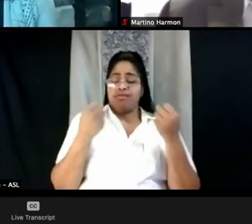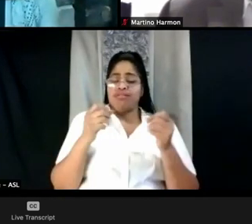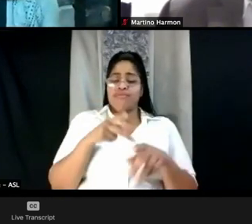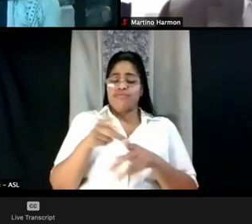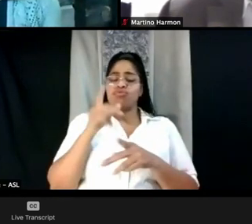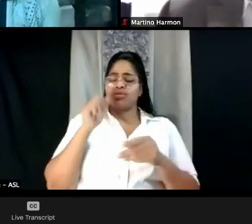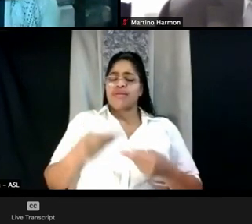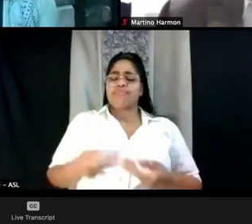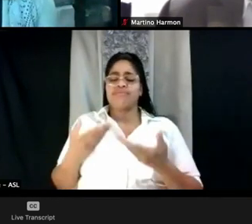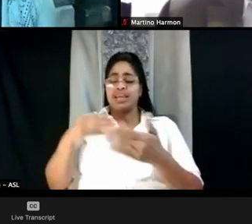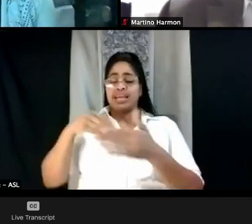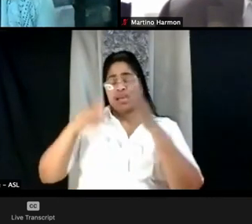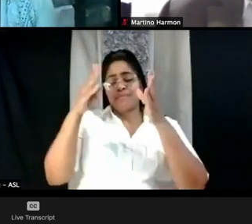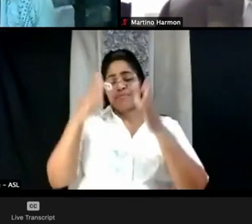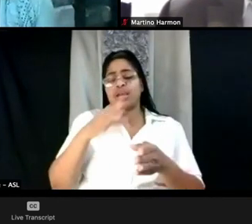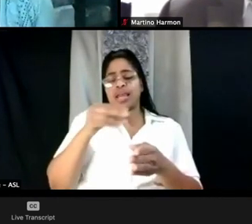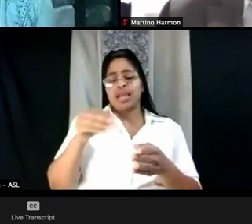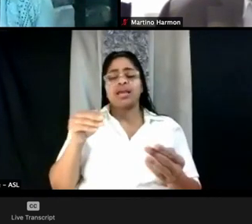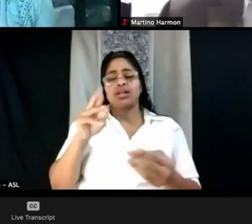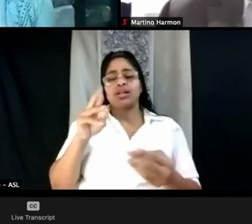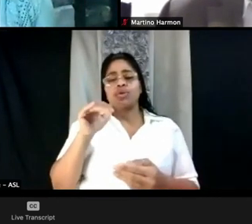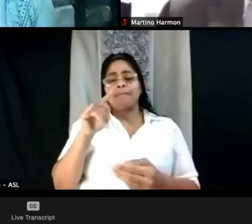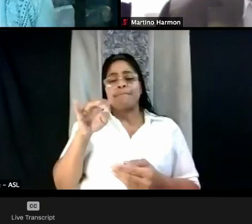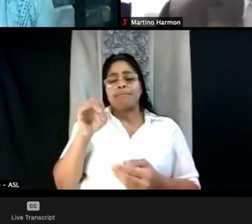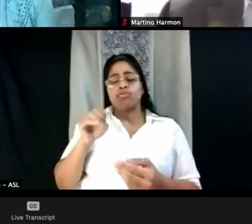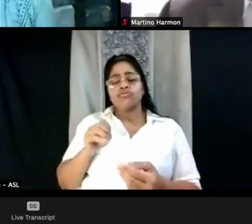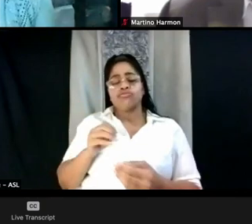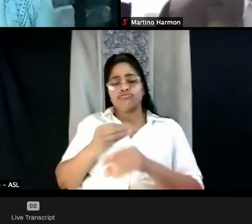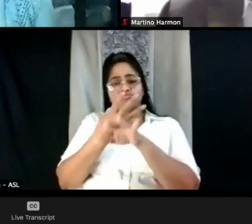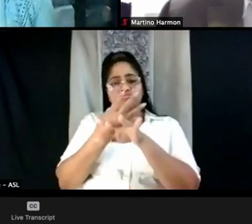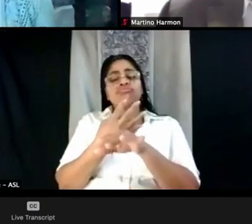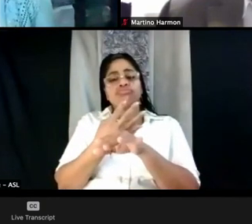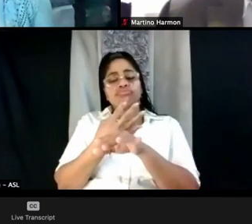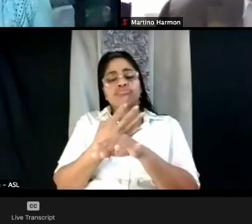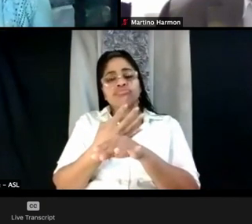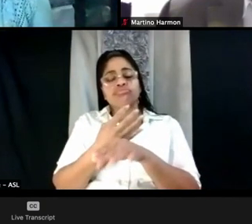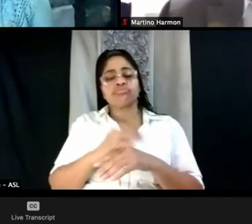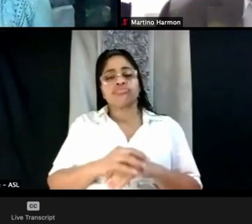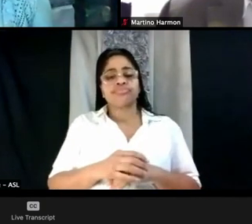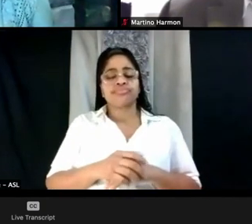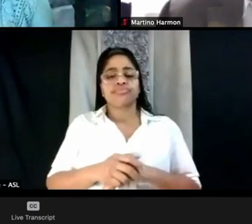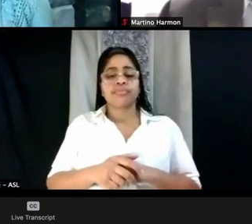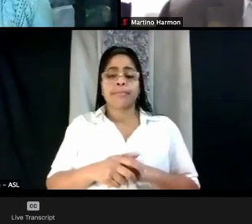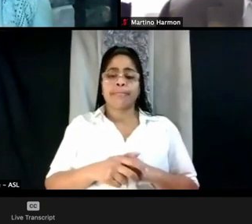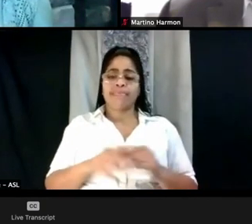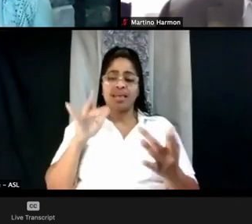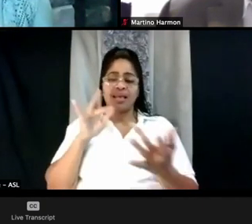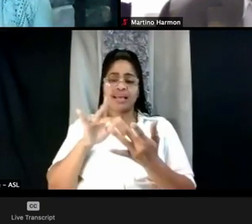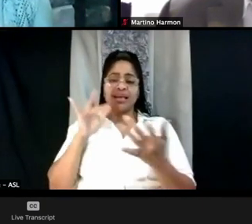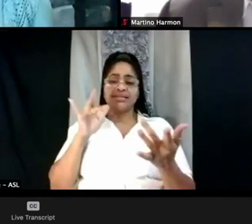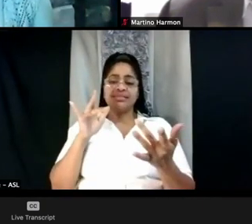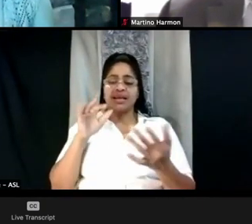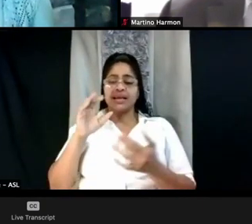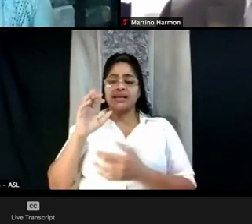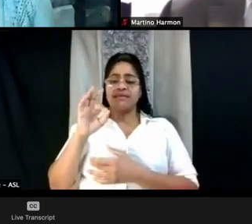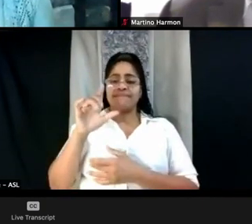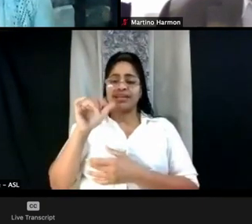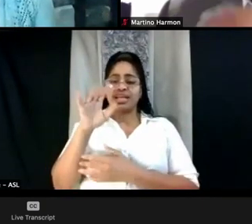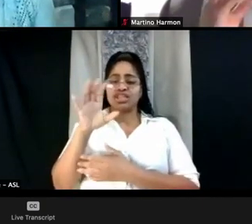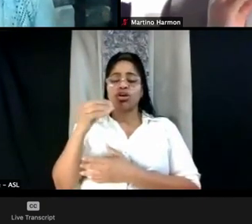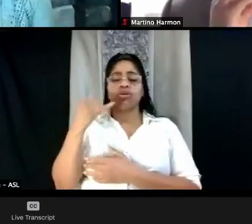provide in-person and remote crisis support to healthcare teams and individuals. To contact FASCO, please call